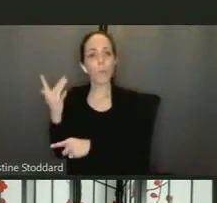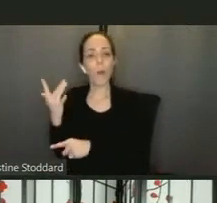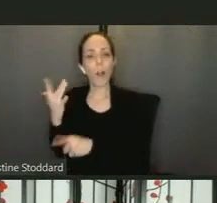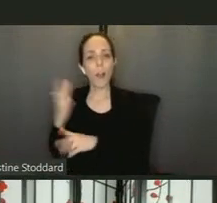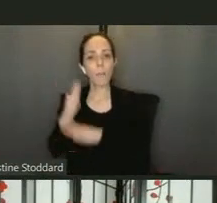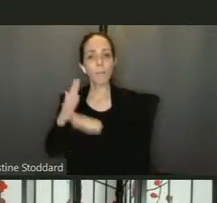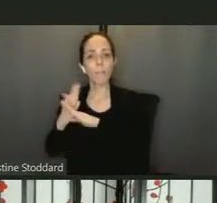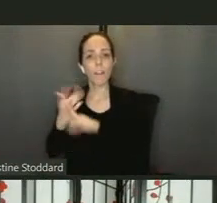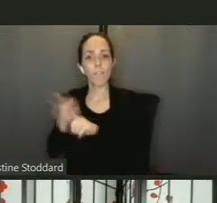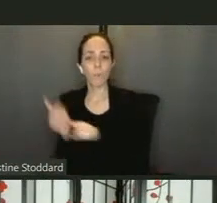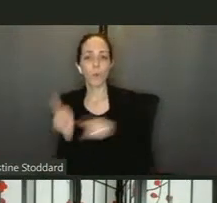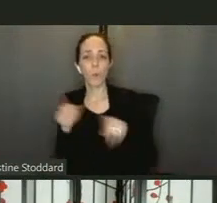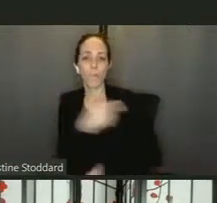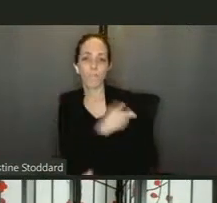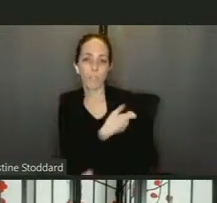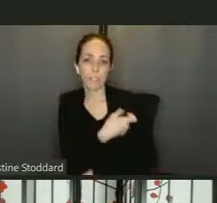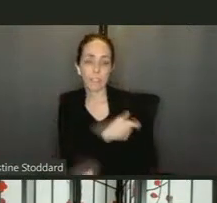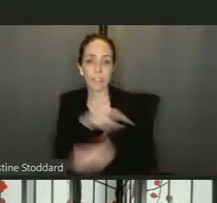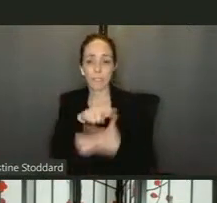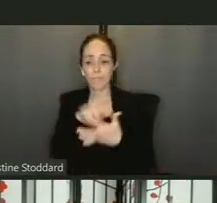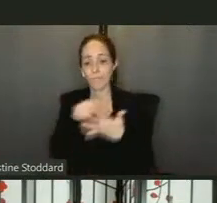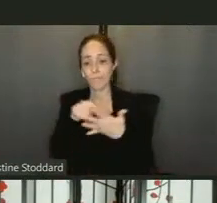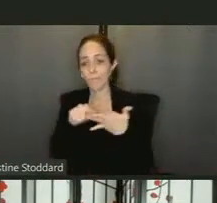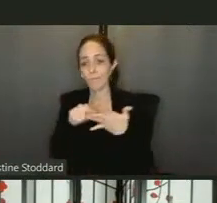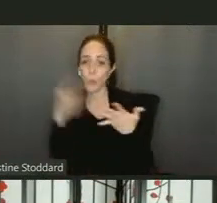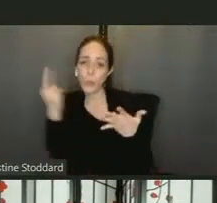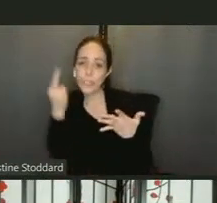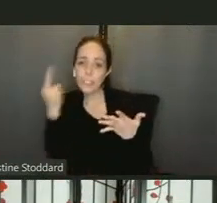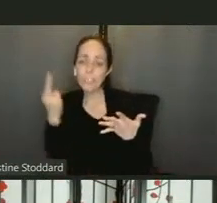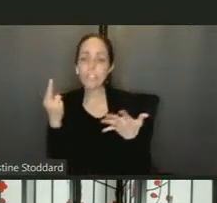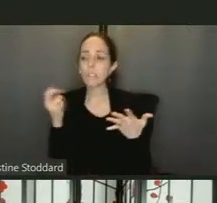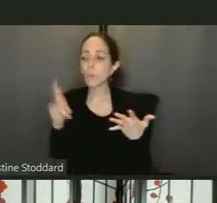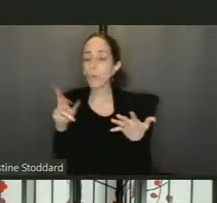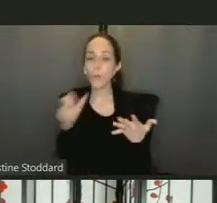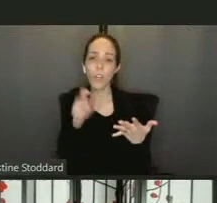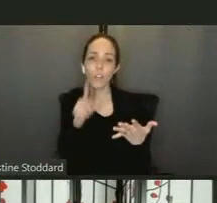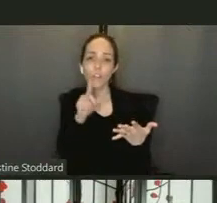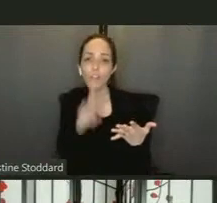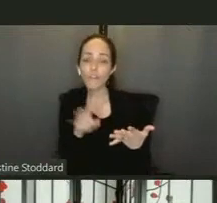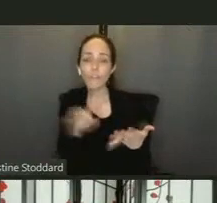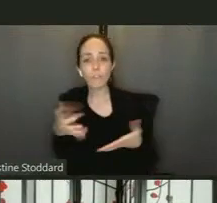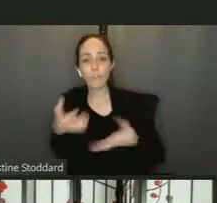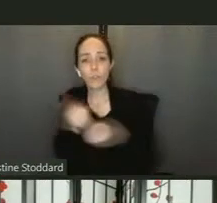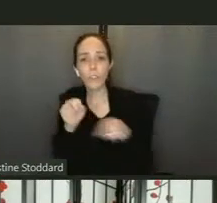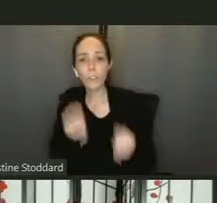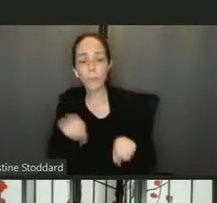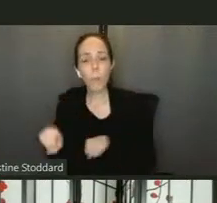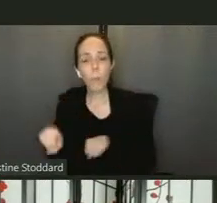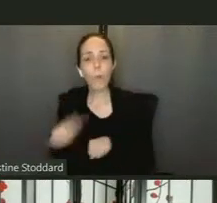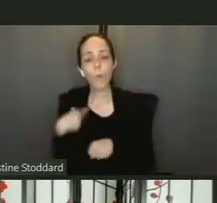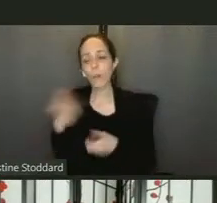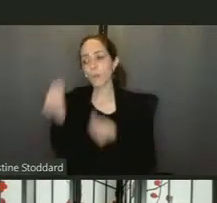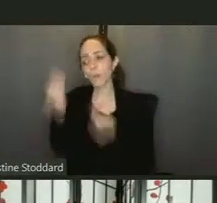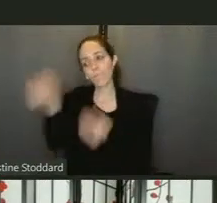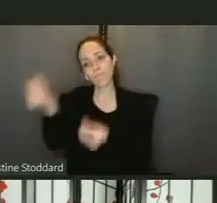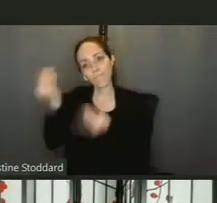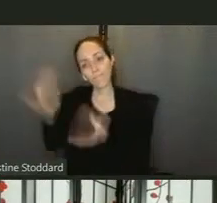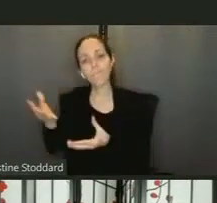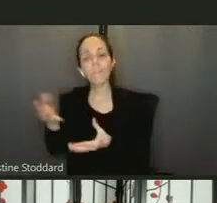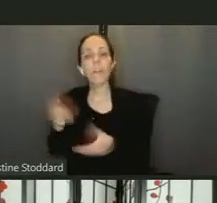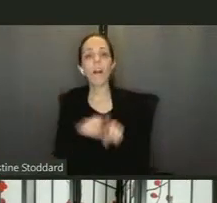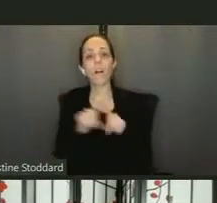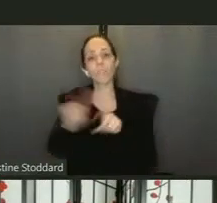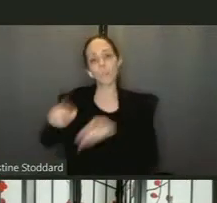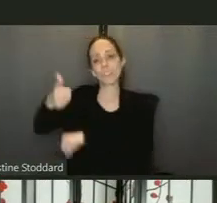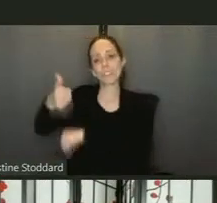trust, partnering with culturally specific organizations, making sure it's, in an area of town that's accessible. So these are all